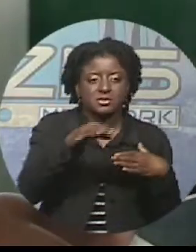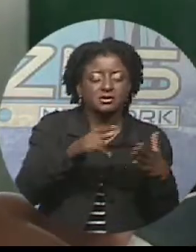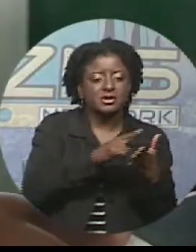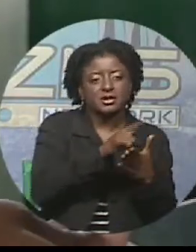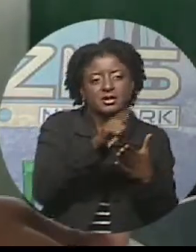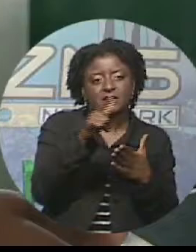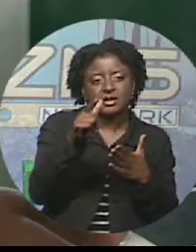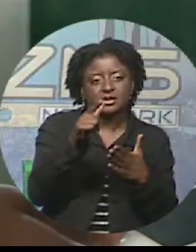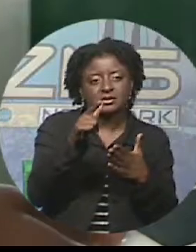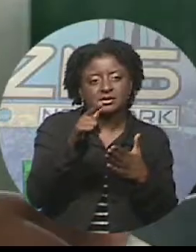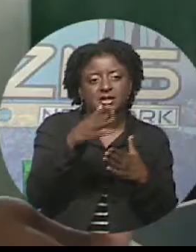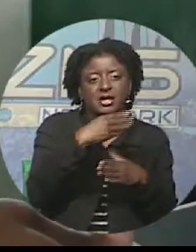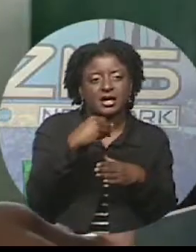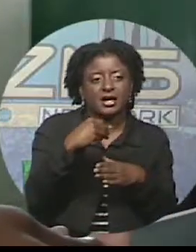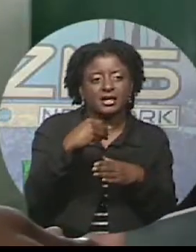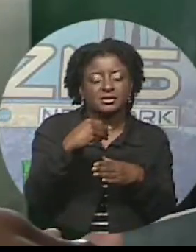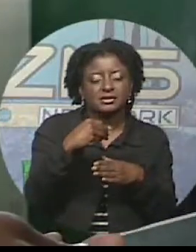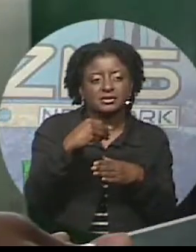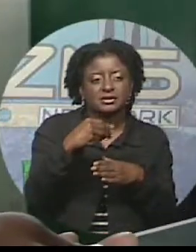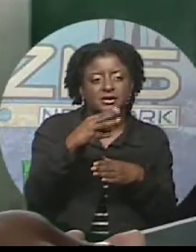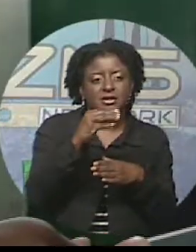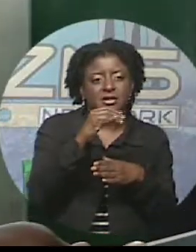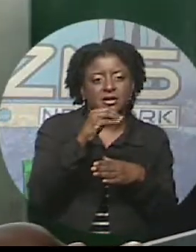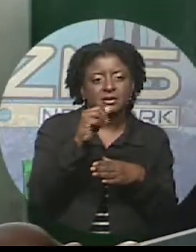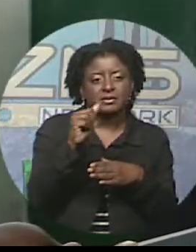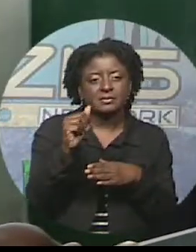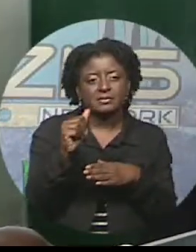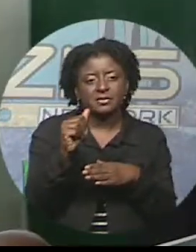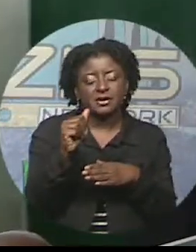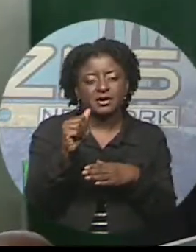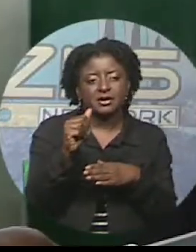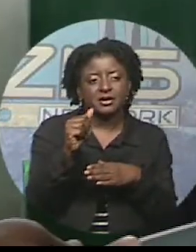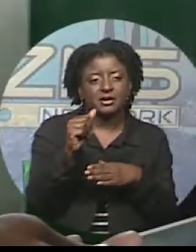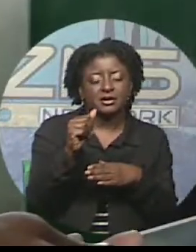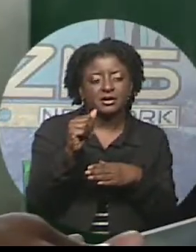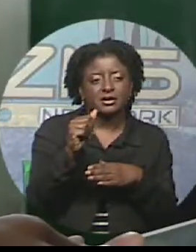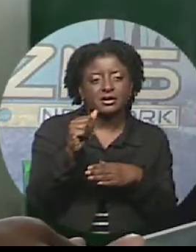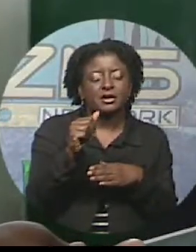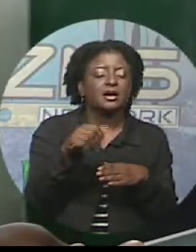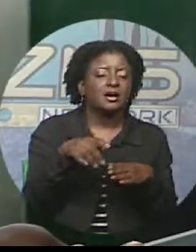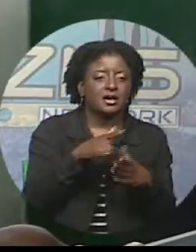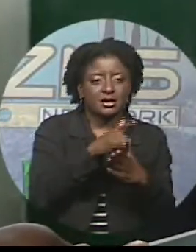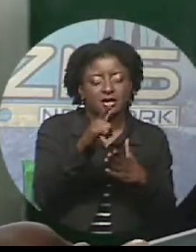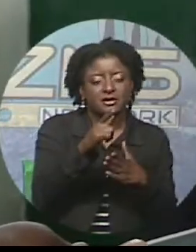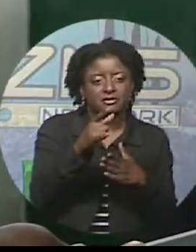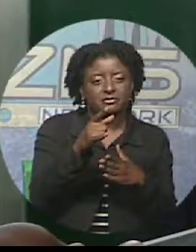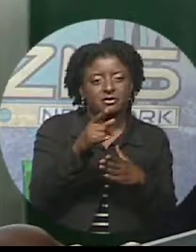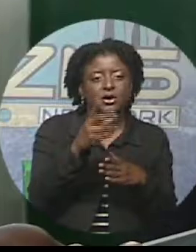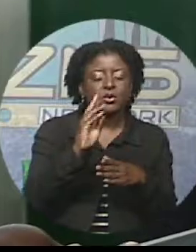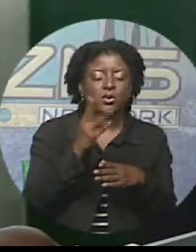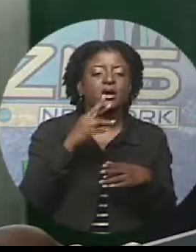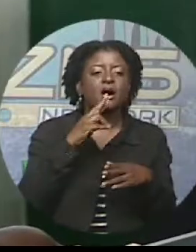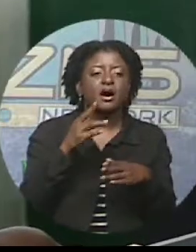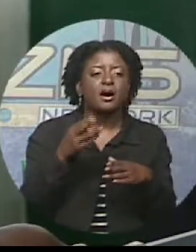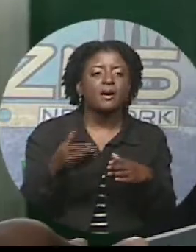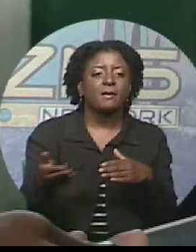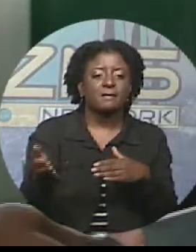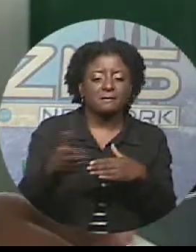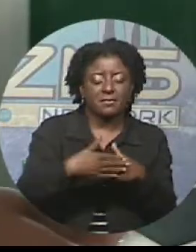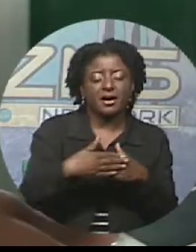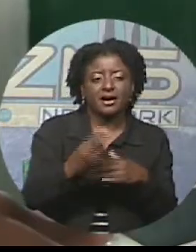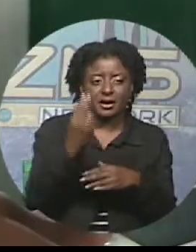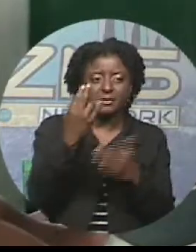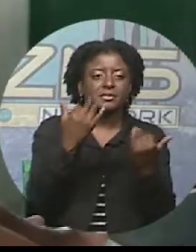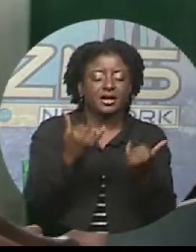moving on, and we had lost some airlift due to some other conditions. But we're back up now, and when I speak, we'll announce some new airlift.